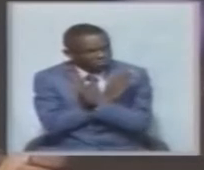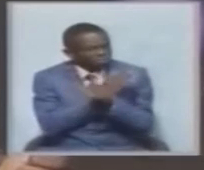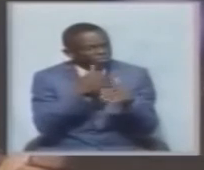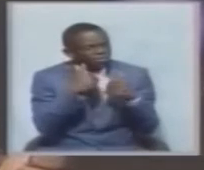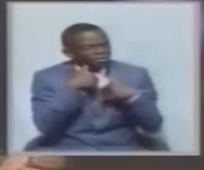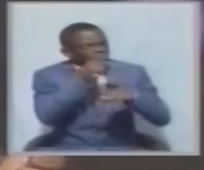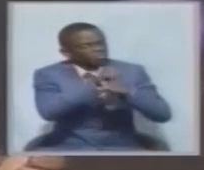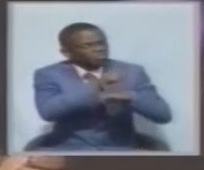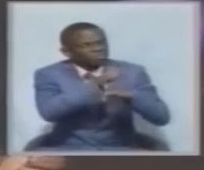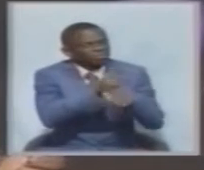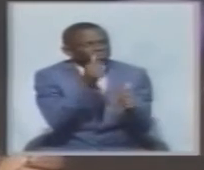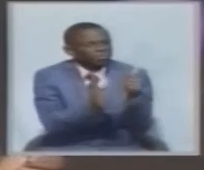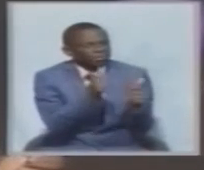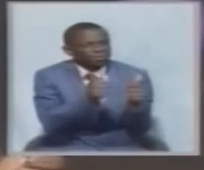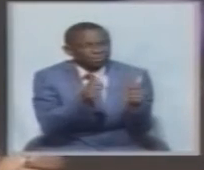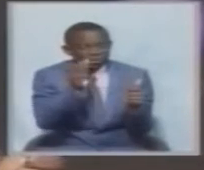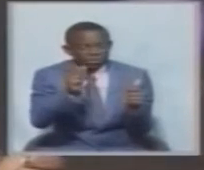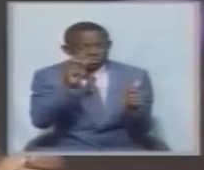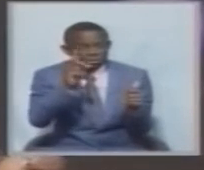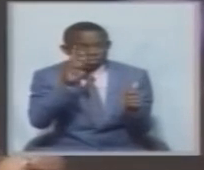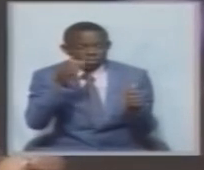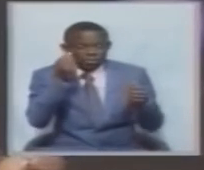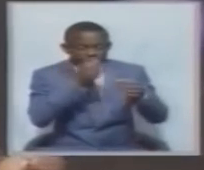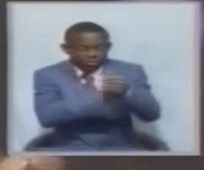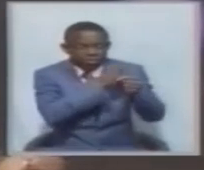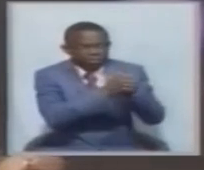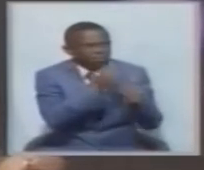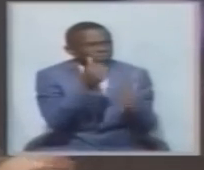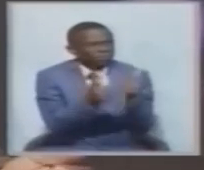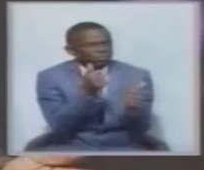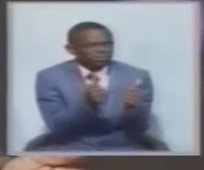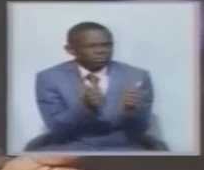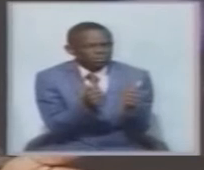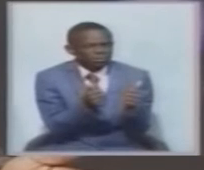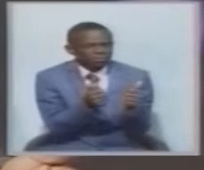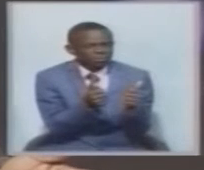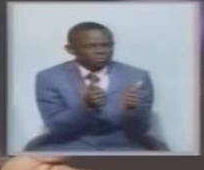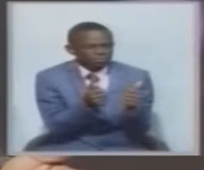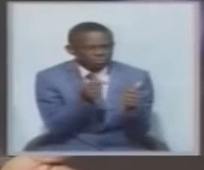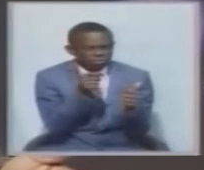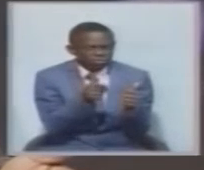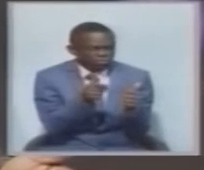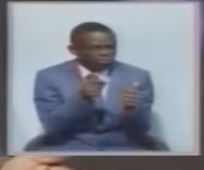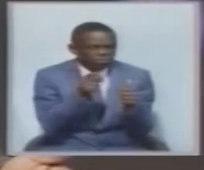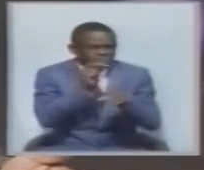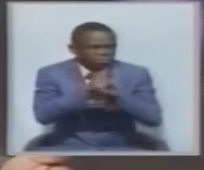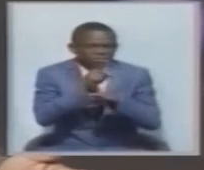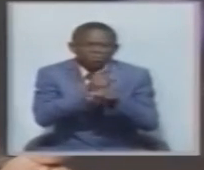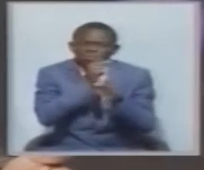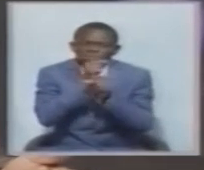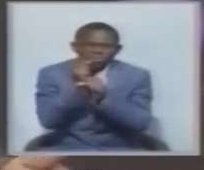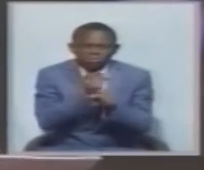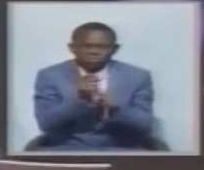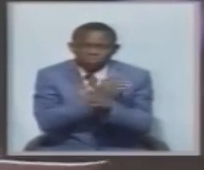is the cashew nut infrastructure projects. This is quite a sentimental one, I guess, for the people of Zambia, because it's a very old project